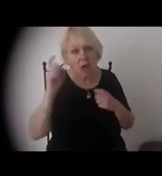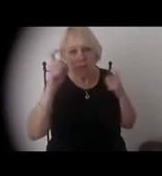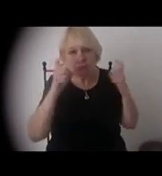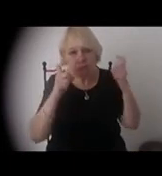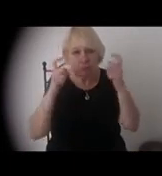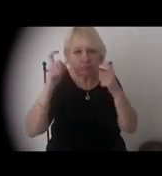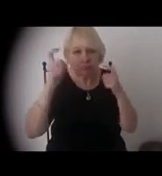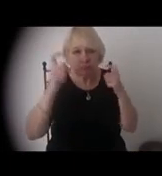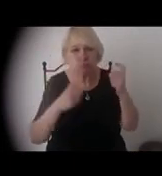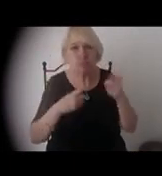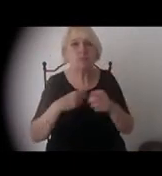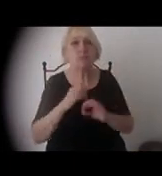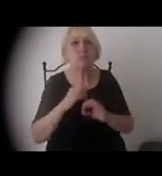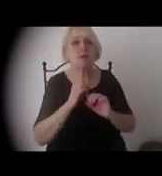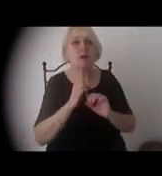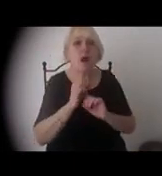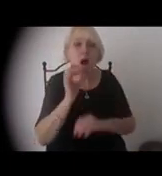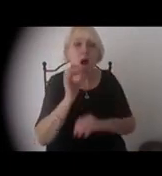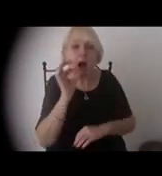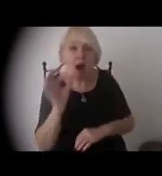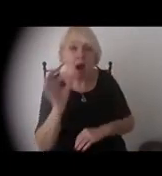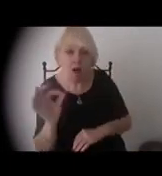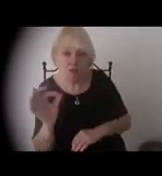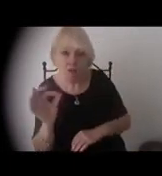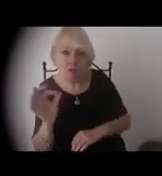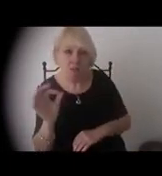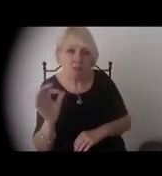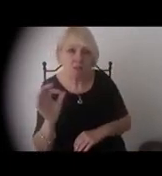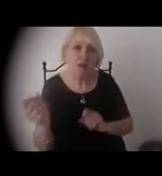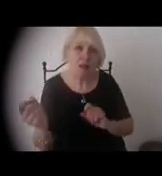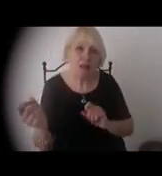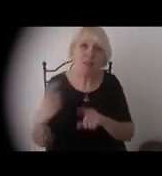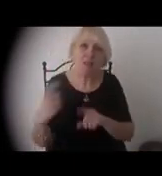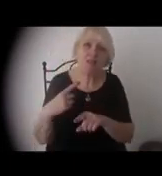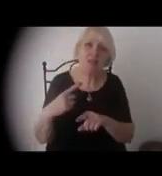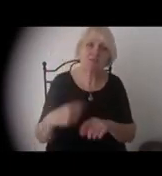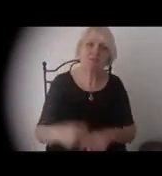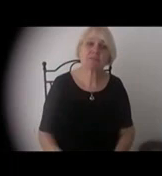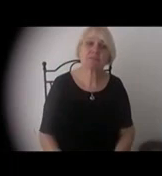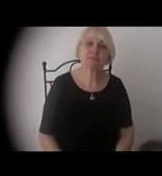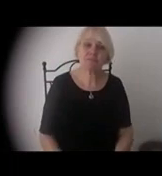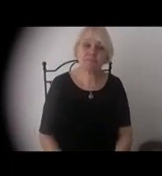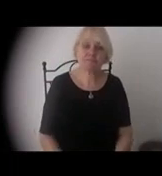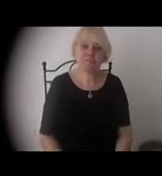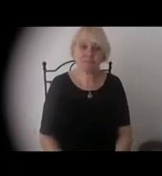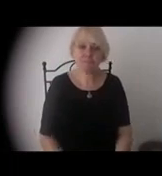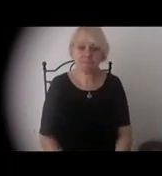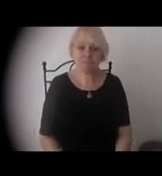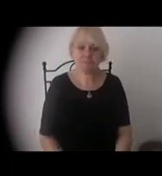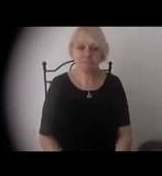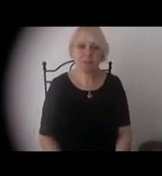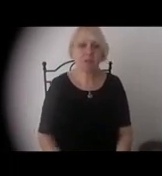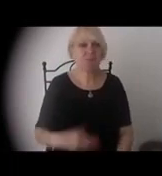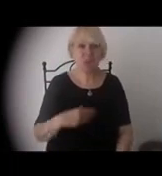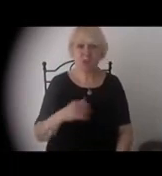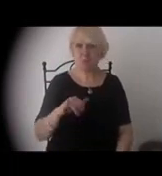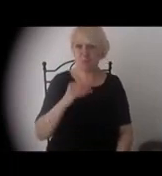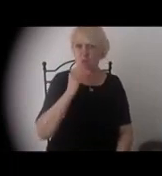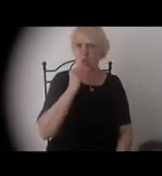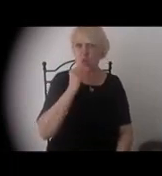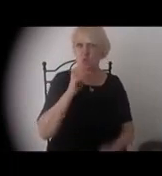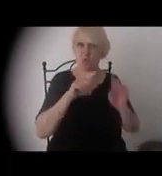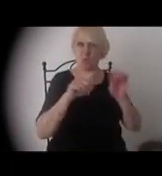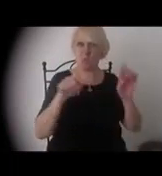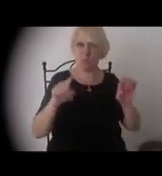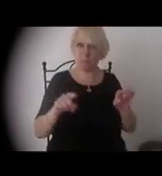listen, and maybe, we've used the phrase social stories before. So maybe pictures, visuals, activities